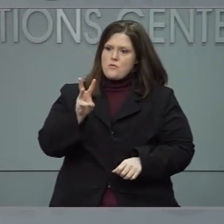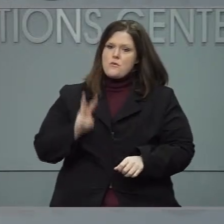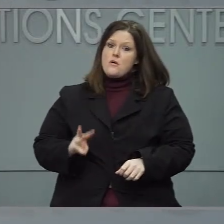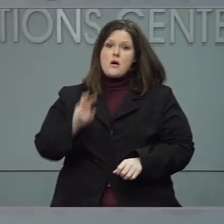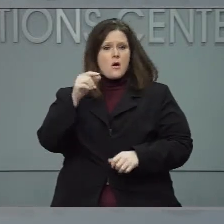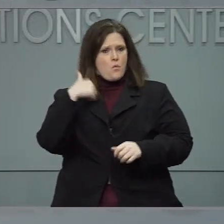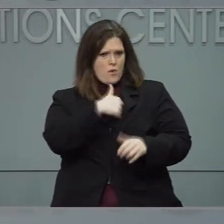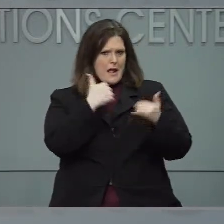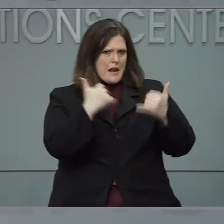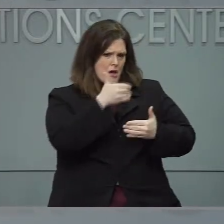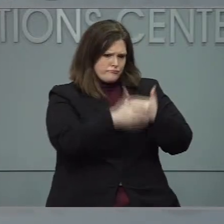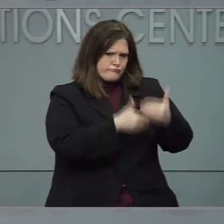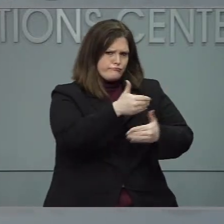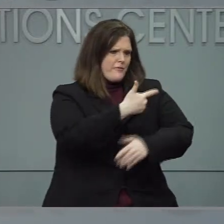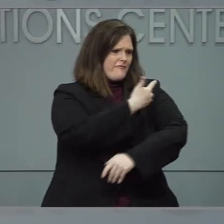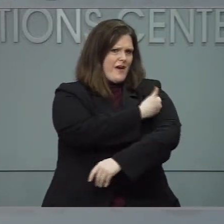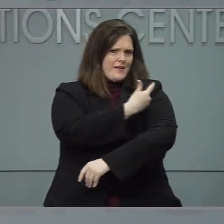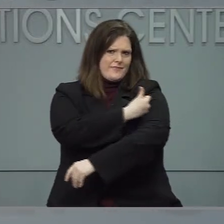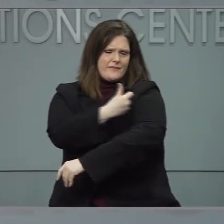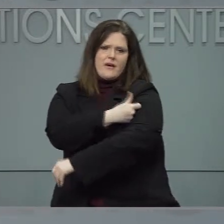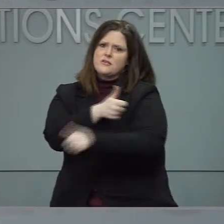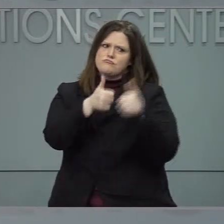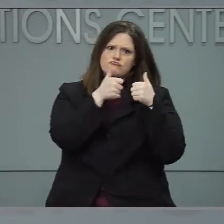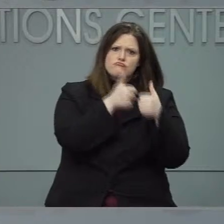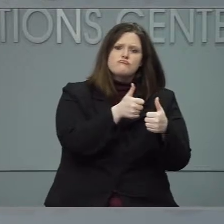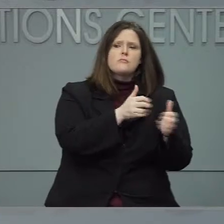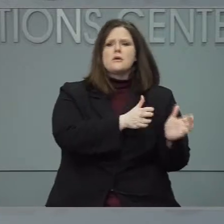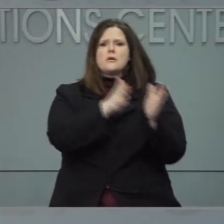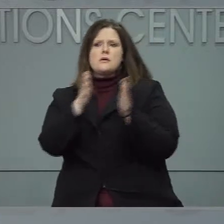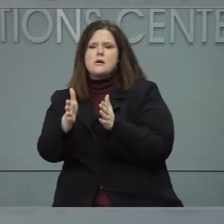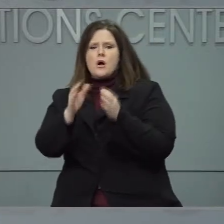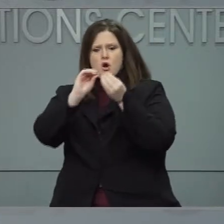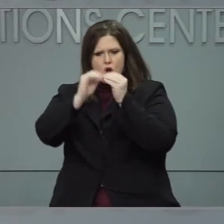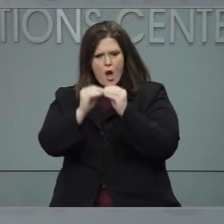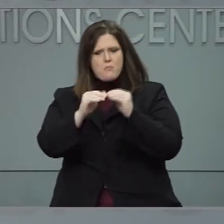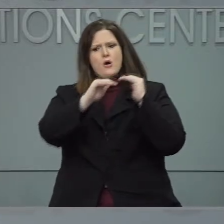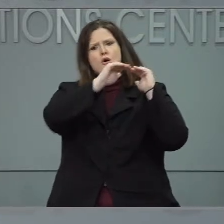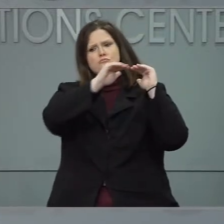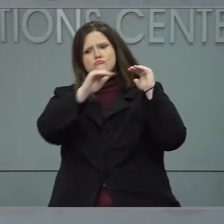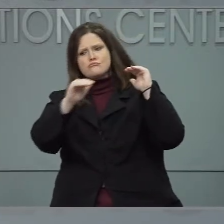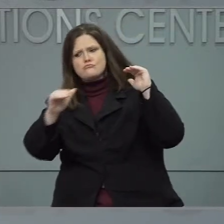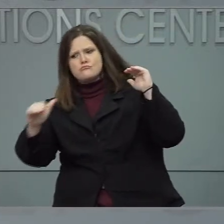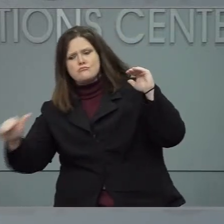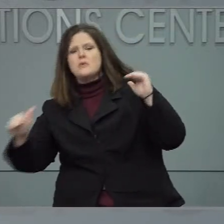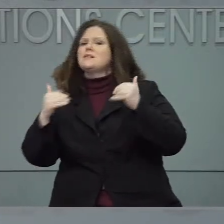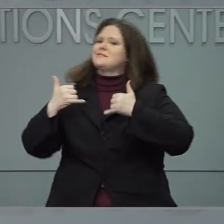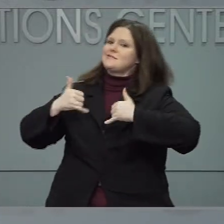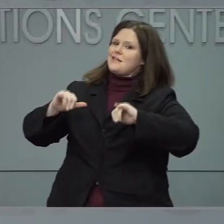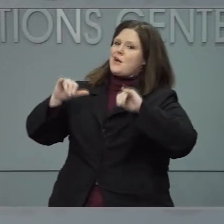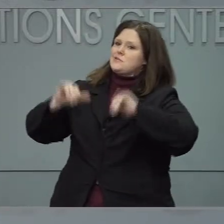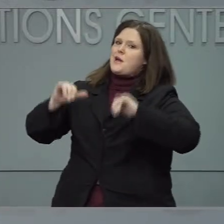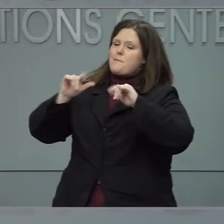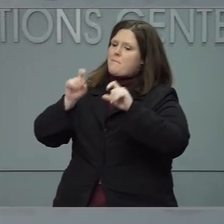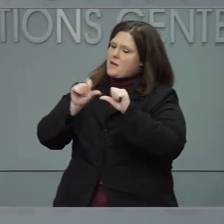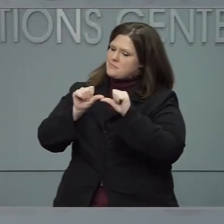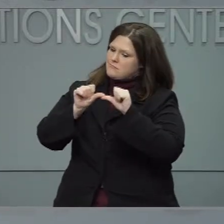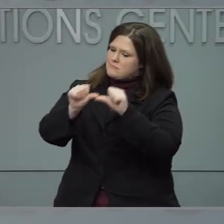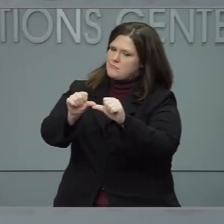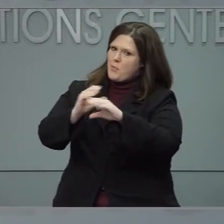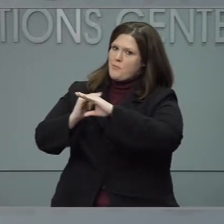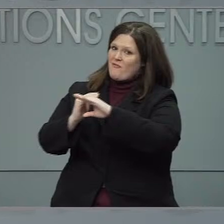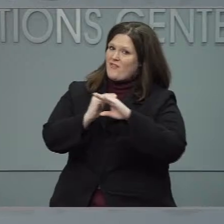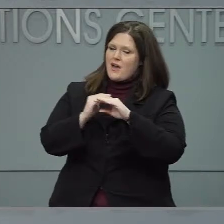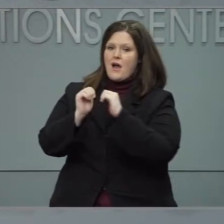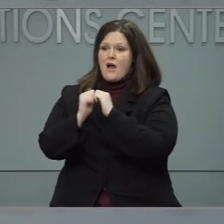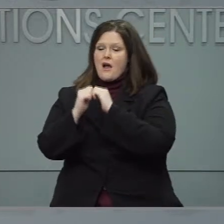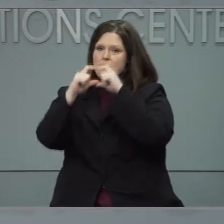and we need to keep working to make sure that our prevention efforts are in place. So we don't intend to